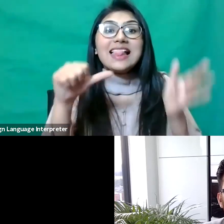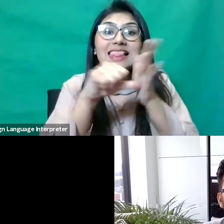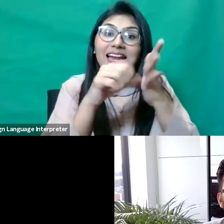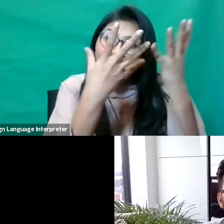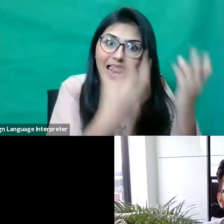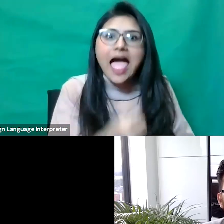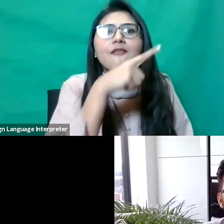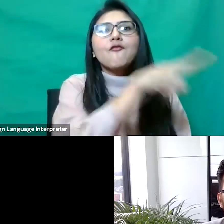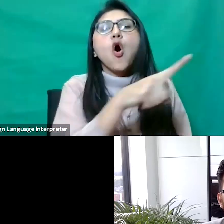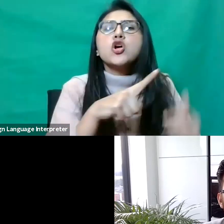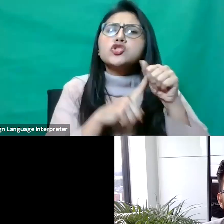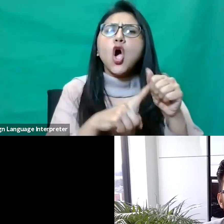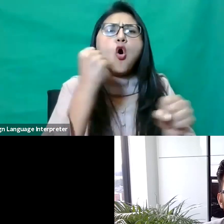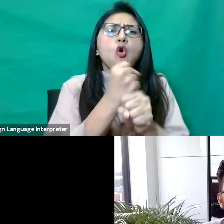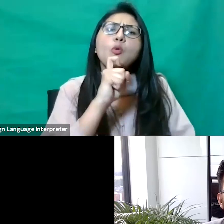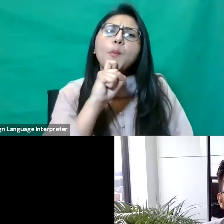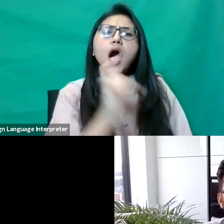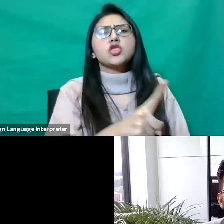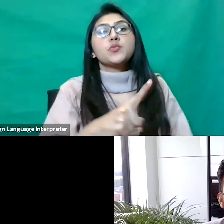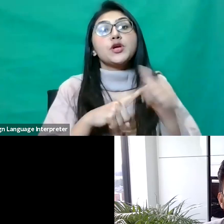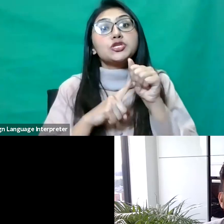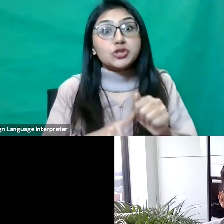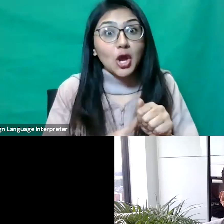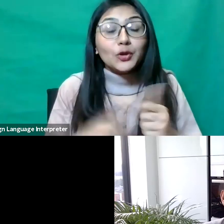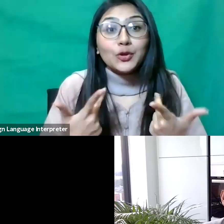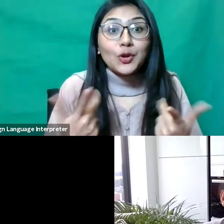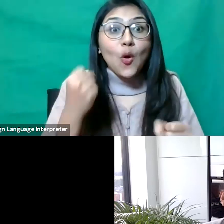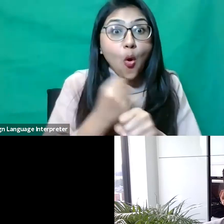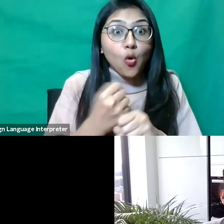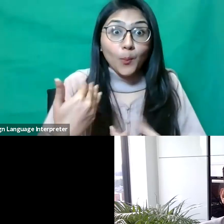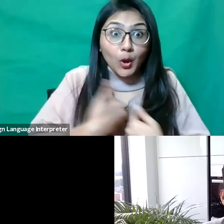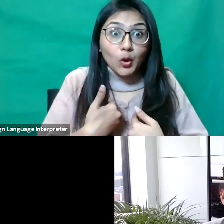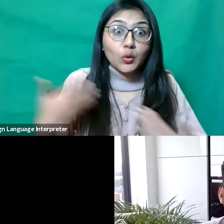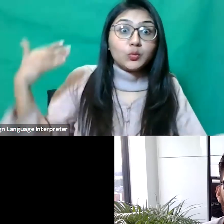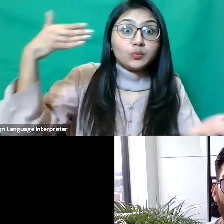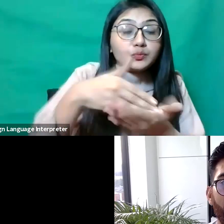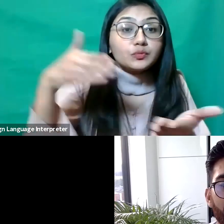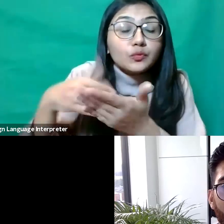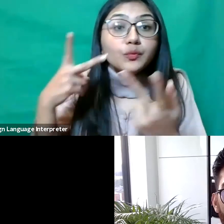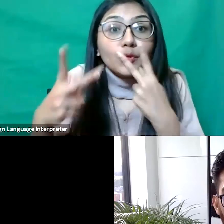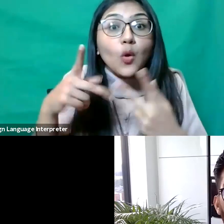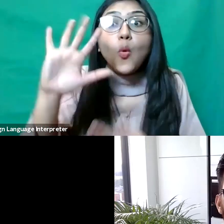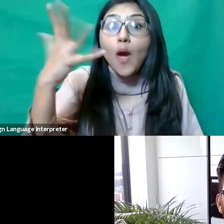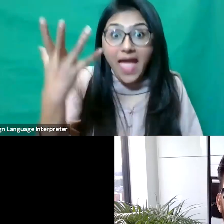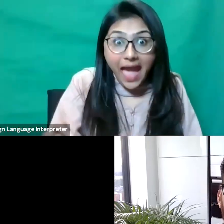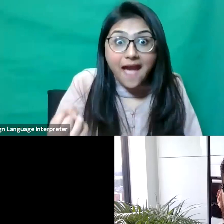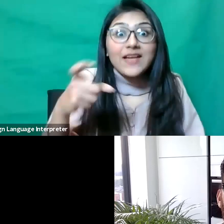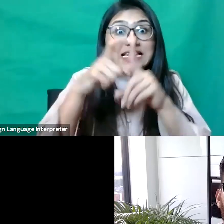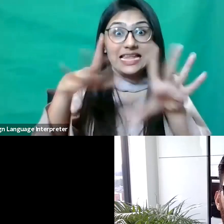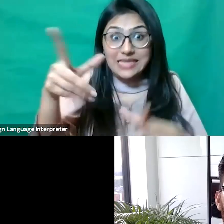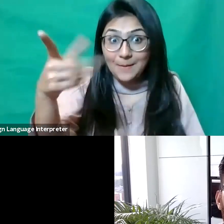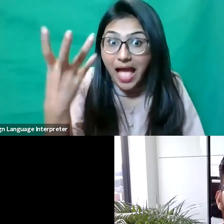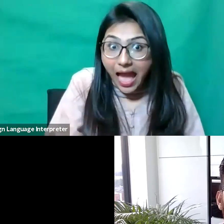what they do is they come into a work center and they make your job accessible to you. So for